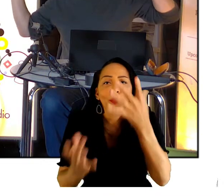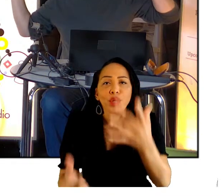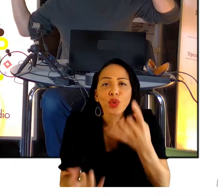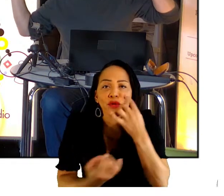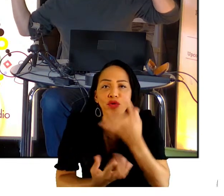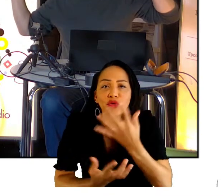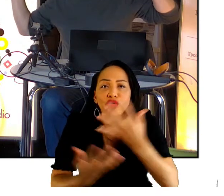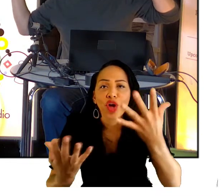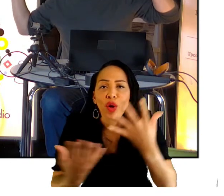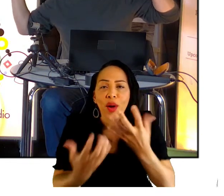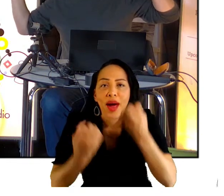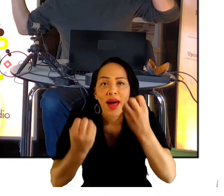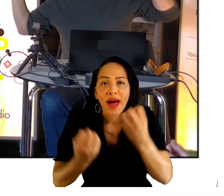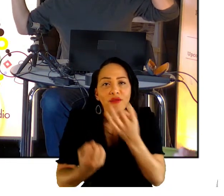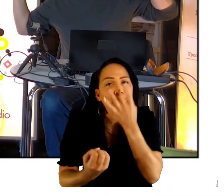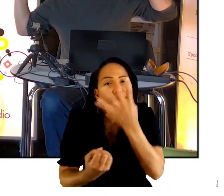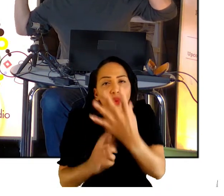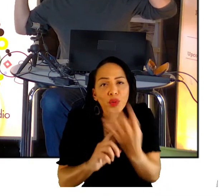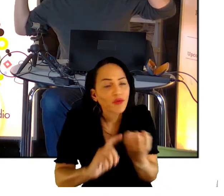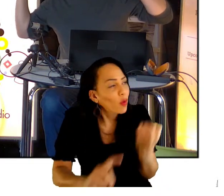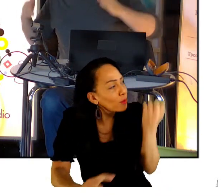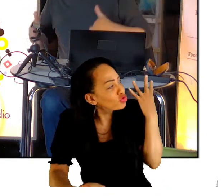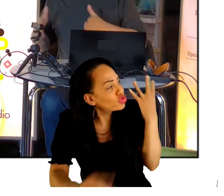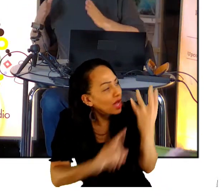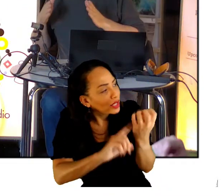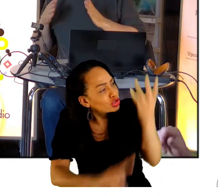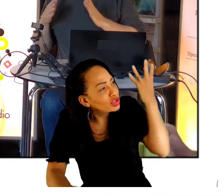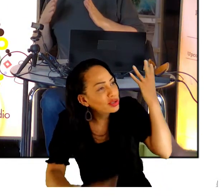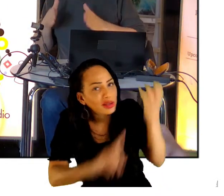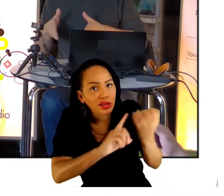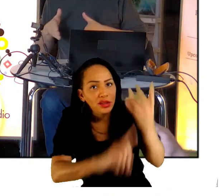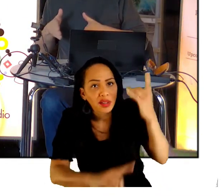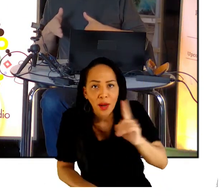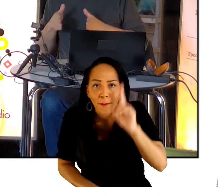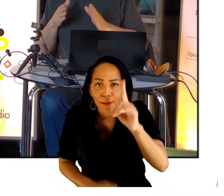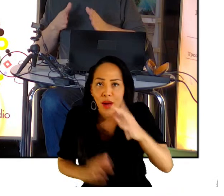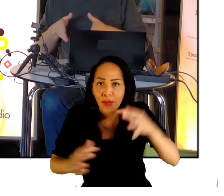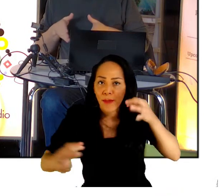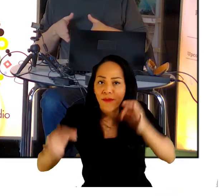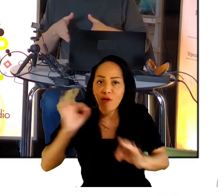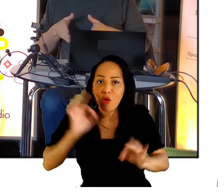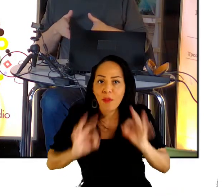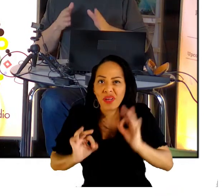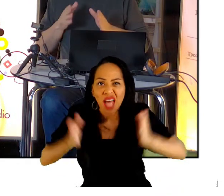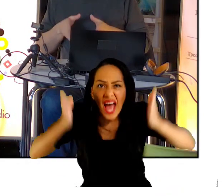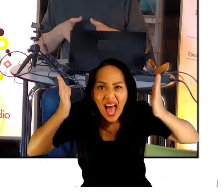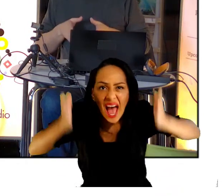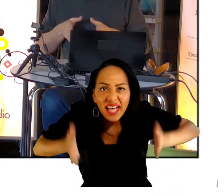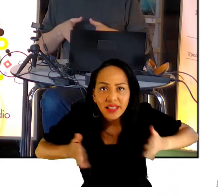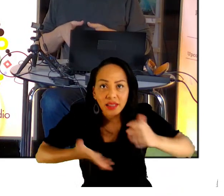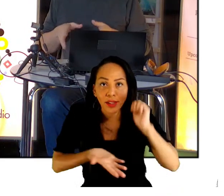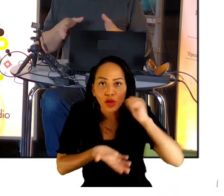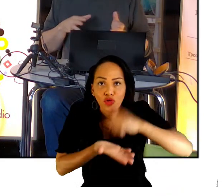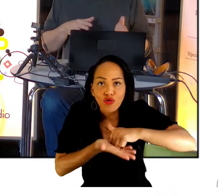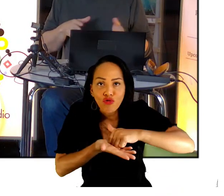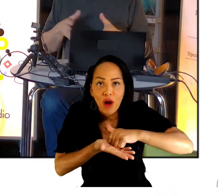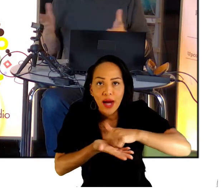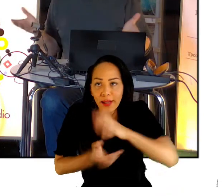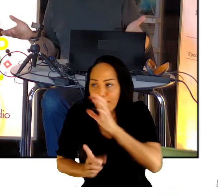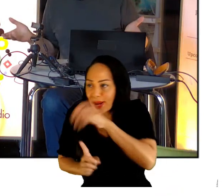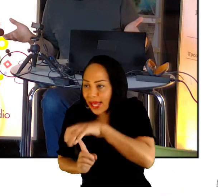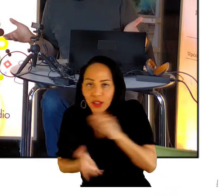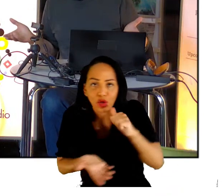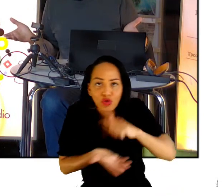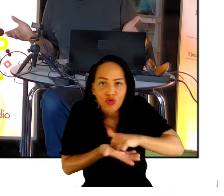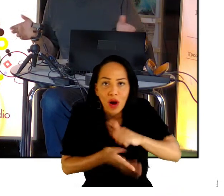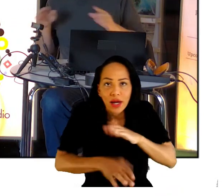project onto the backdrop. But the performer has to be in the right place at the right time instantly, or it's complete, or